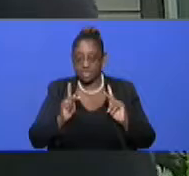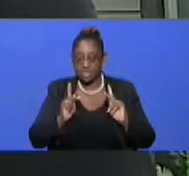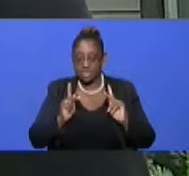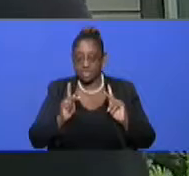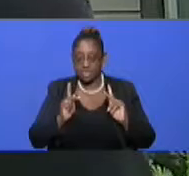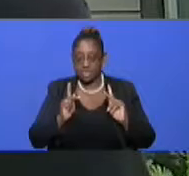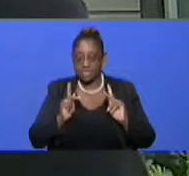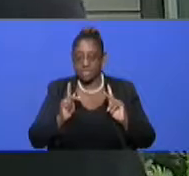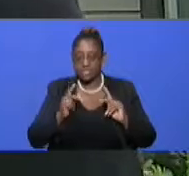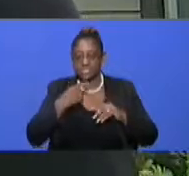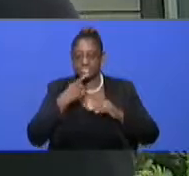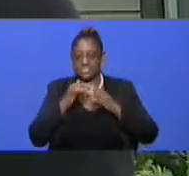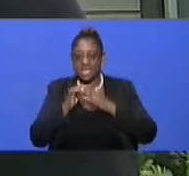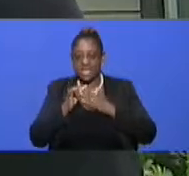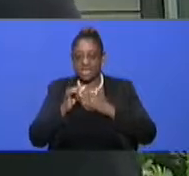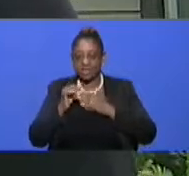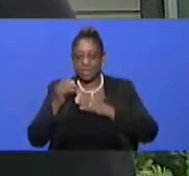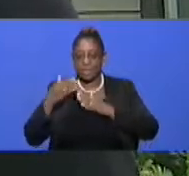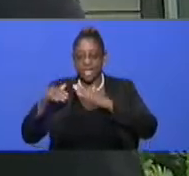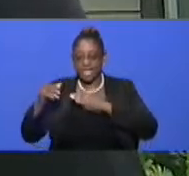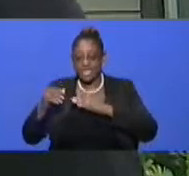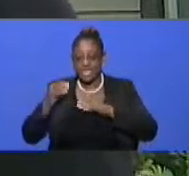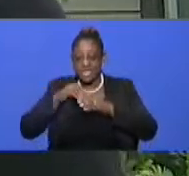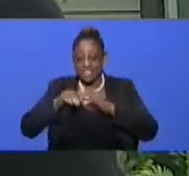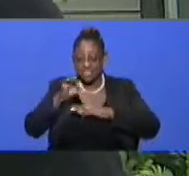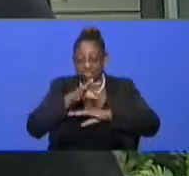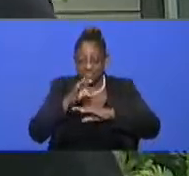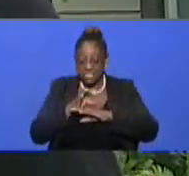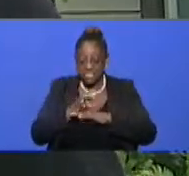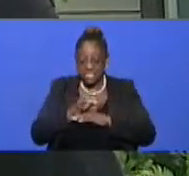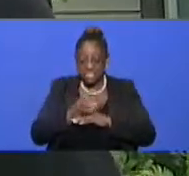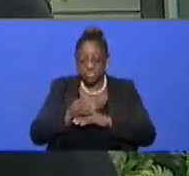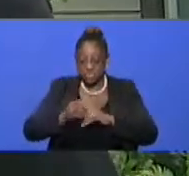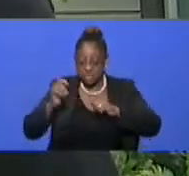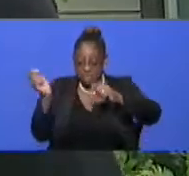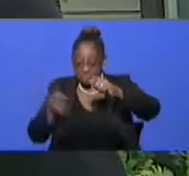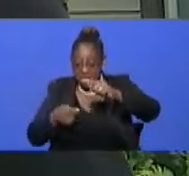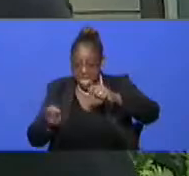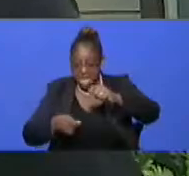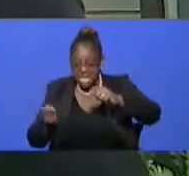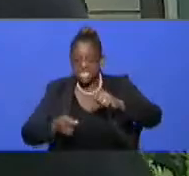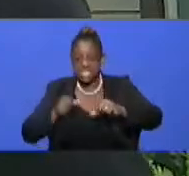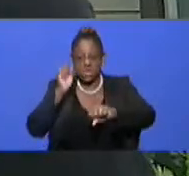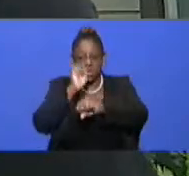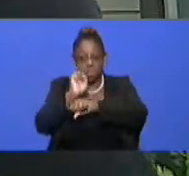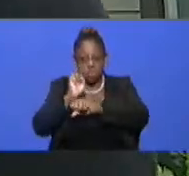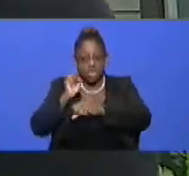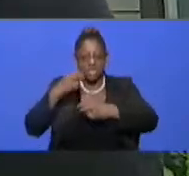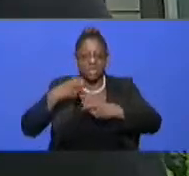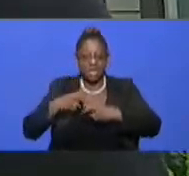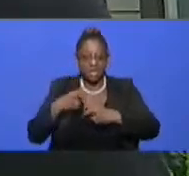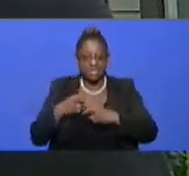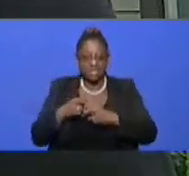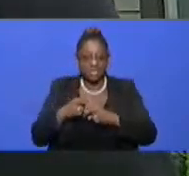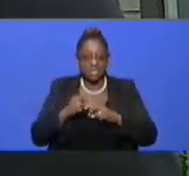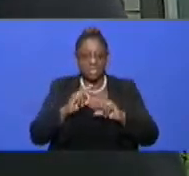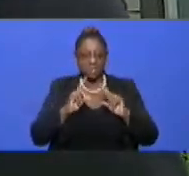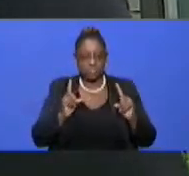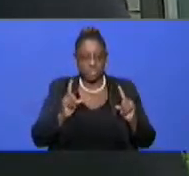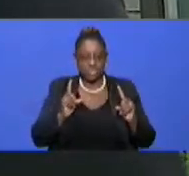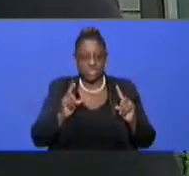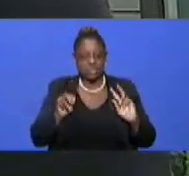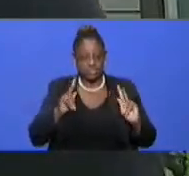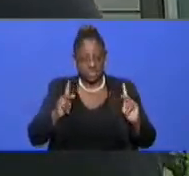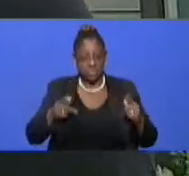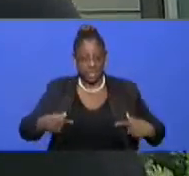of the colonial project. You know, they're like in the fields with their swipers and machetes and stuff like that. They're doing the work. But these people have lives. They